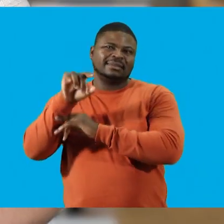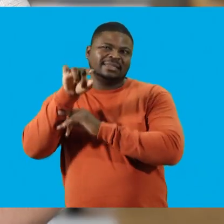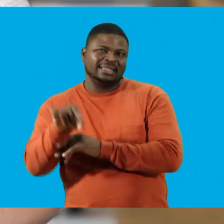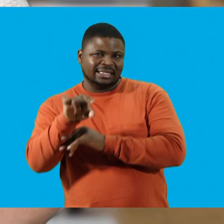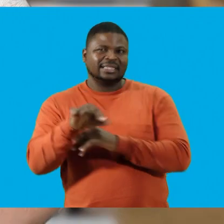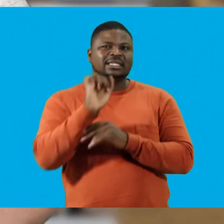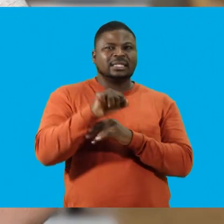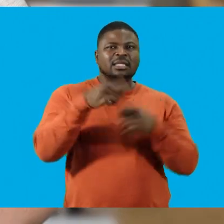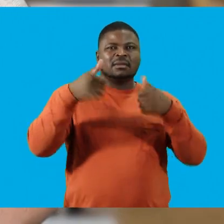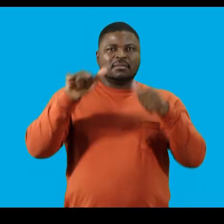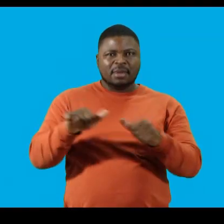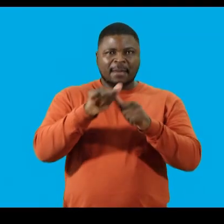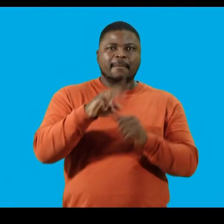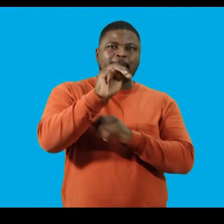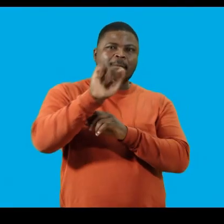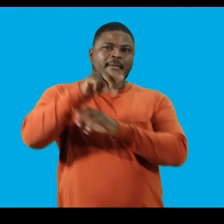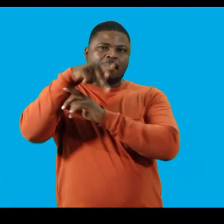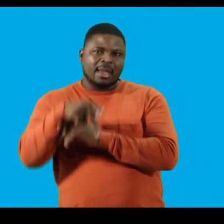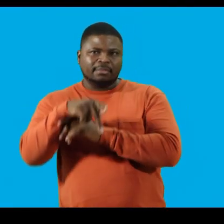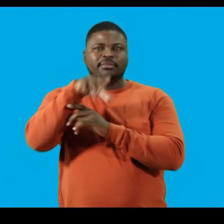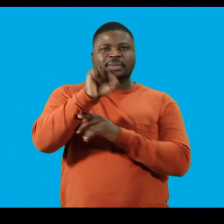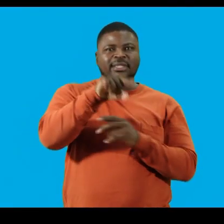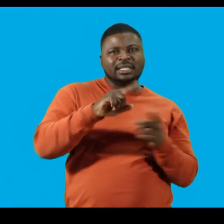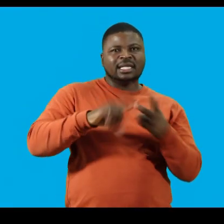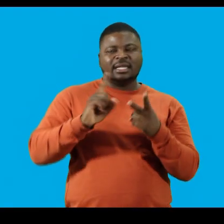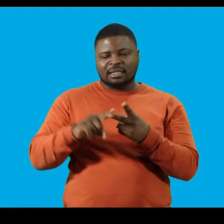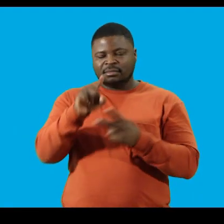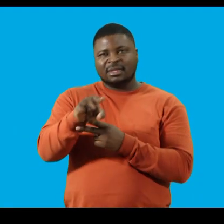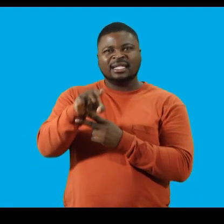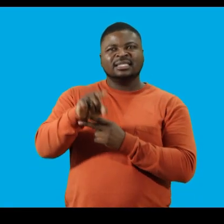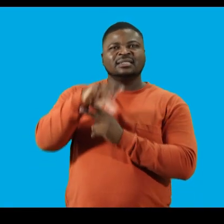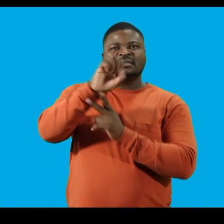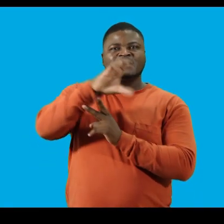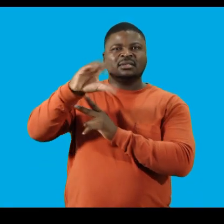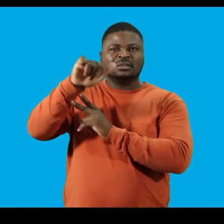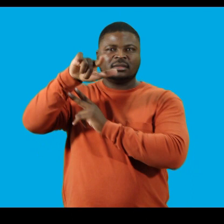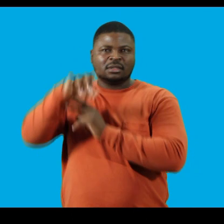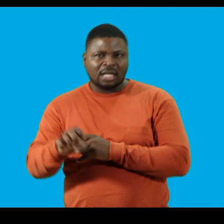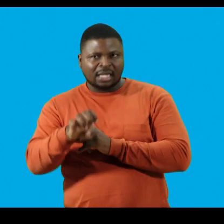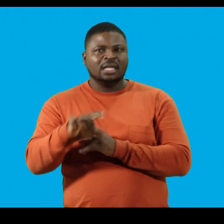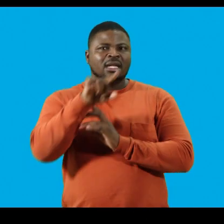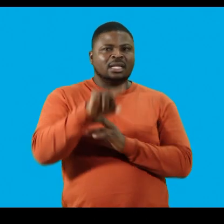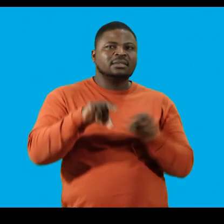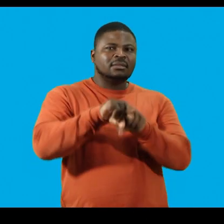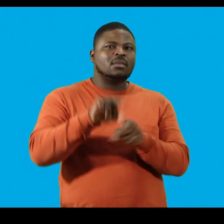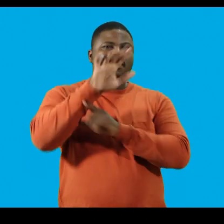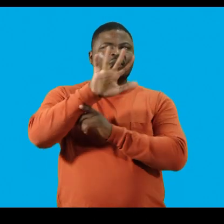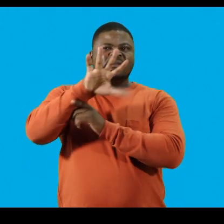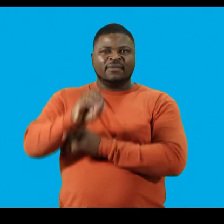and scale, 40 marks, and then the rest, the other 5 marks, will go to